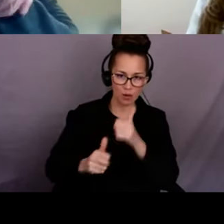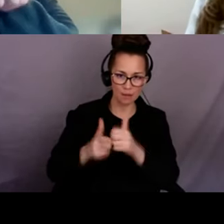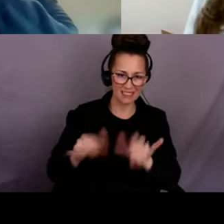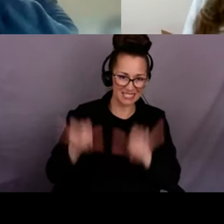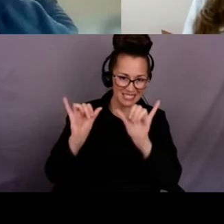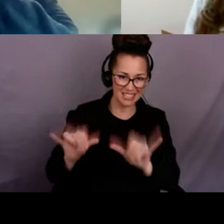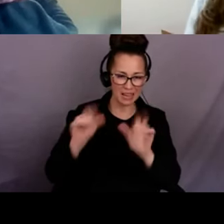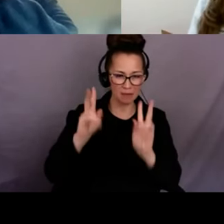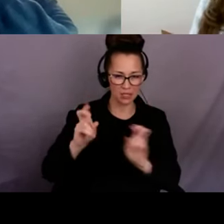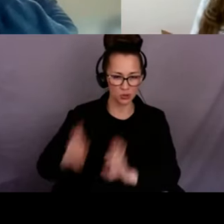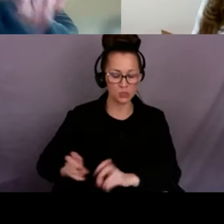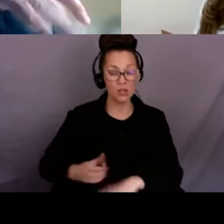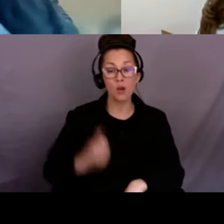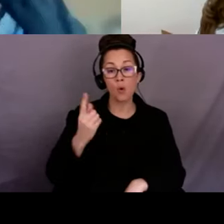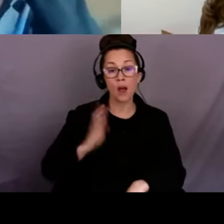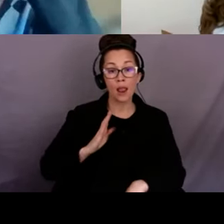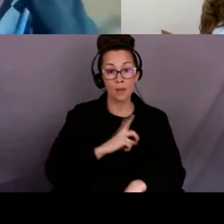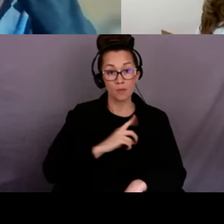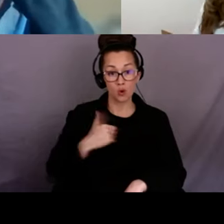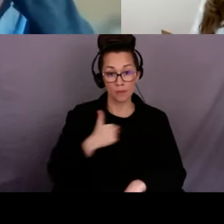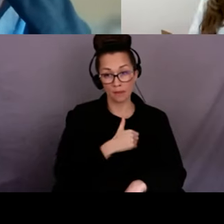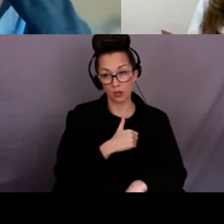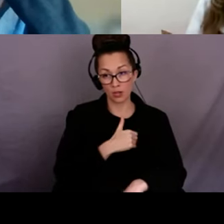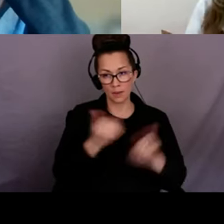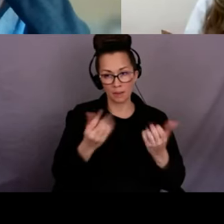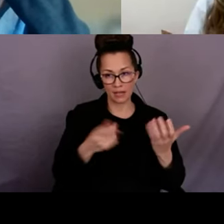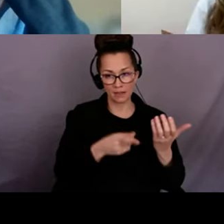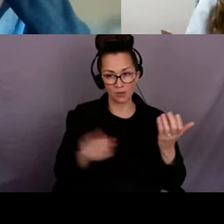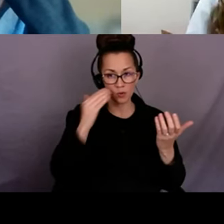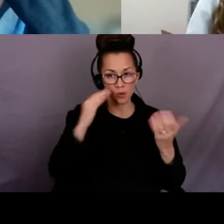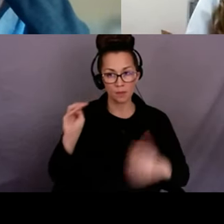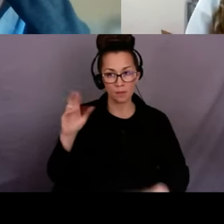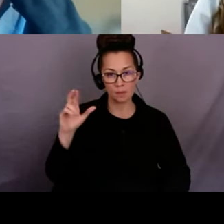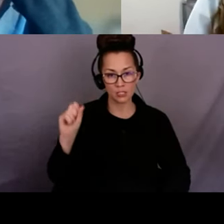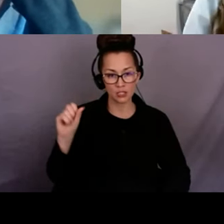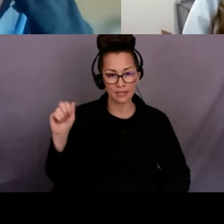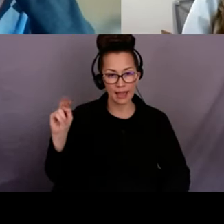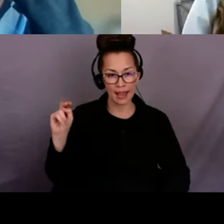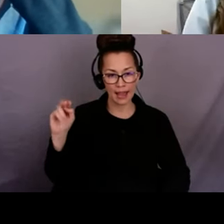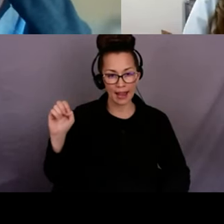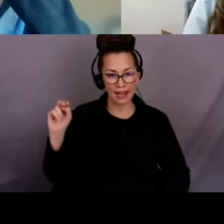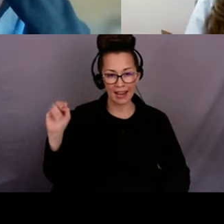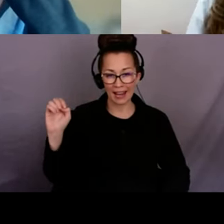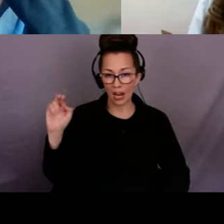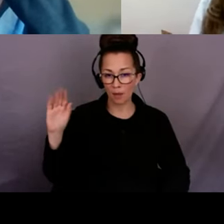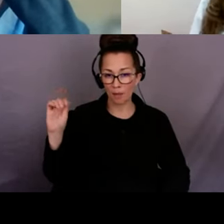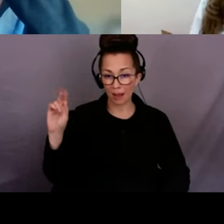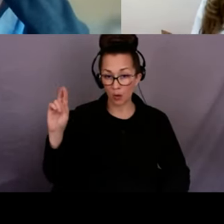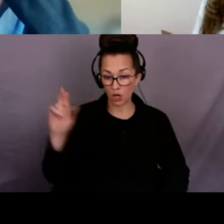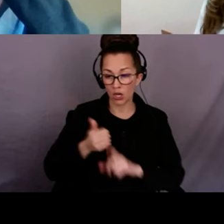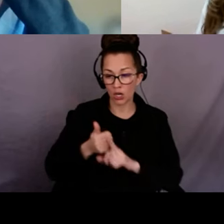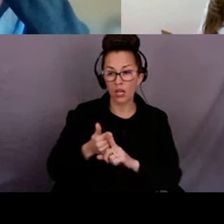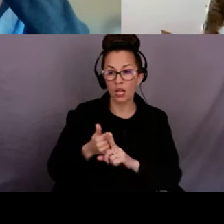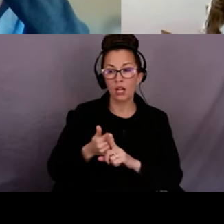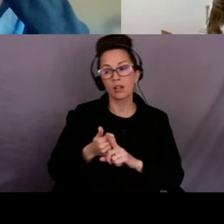One of my board members, and many of you may know Mrs. Ann Nierbauer, she is a longstanding board member at the